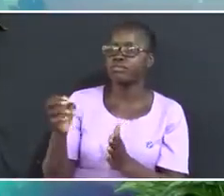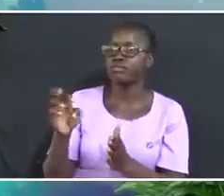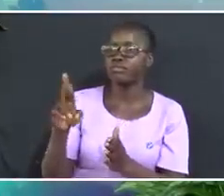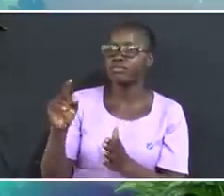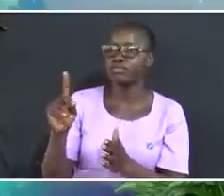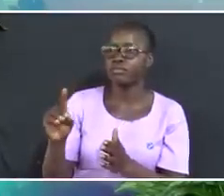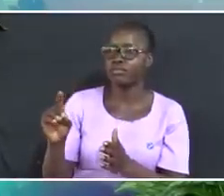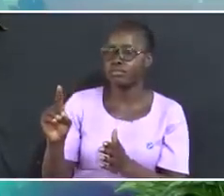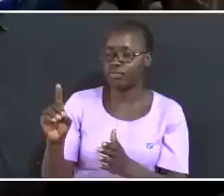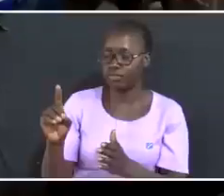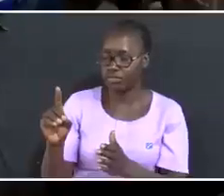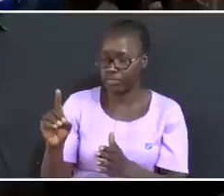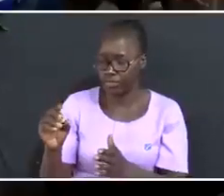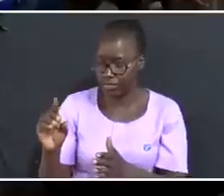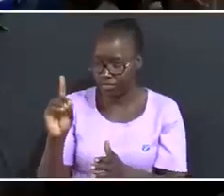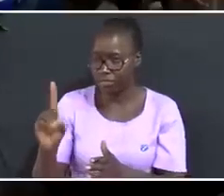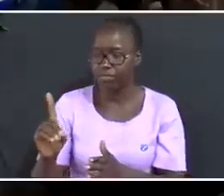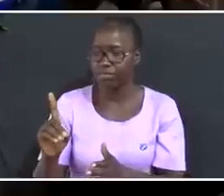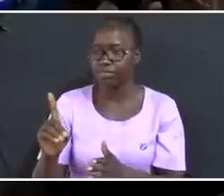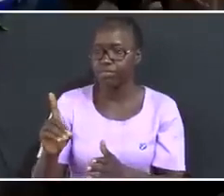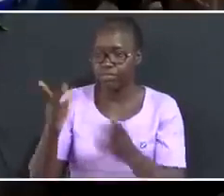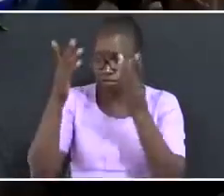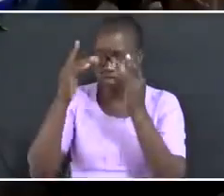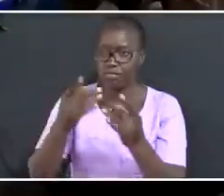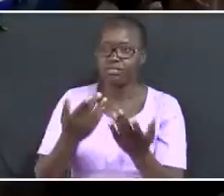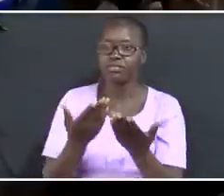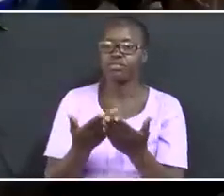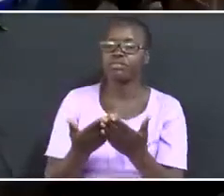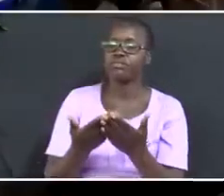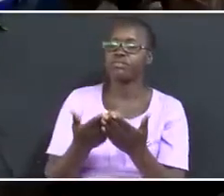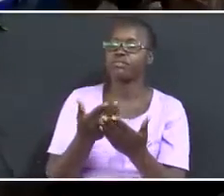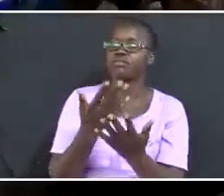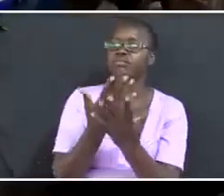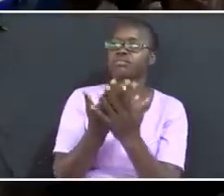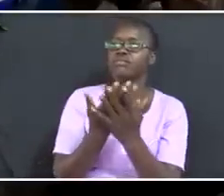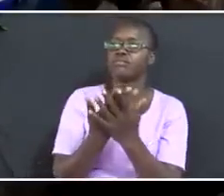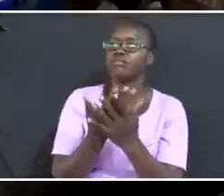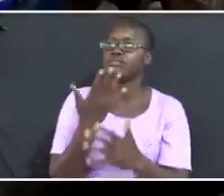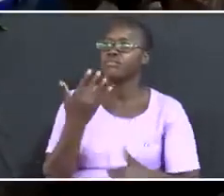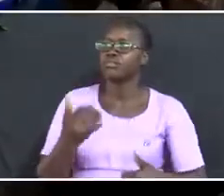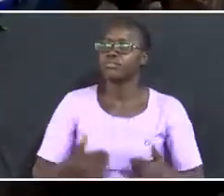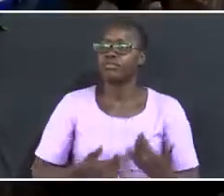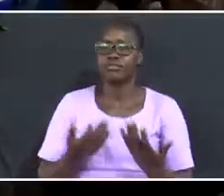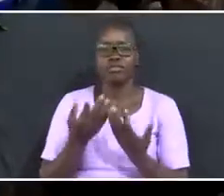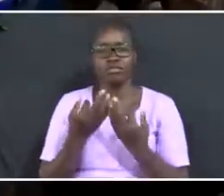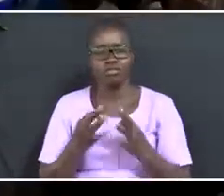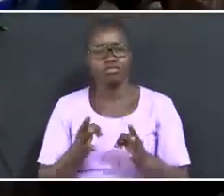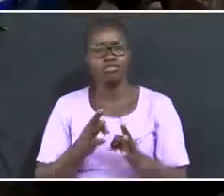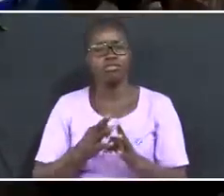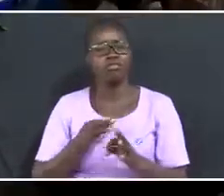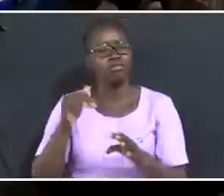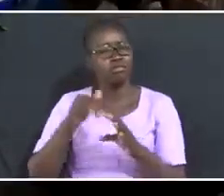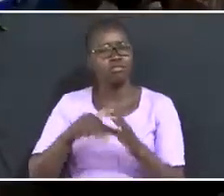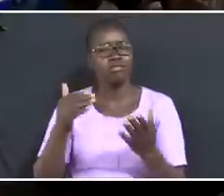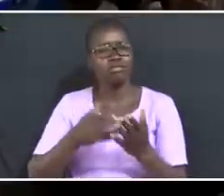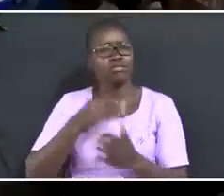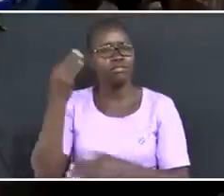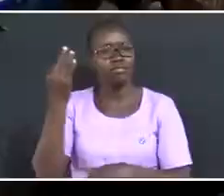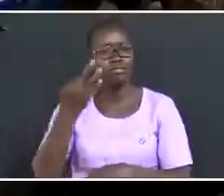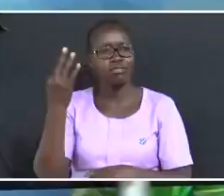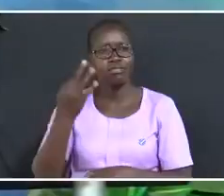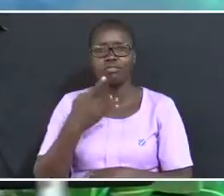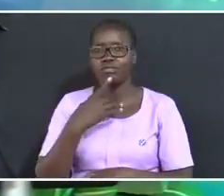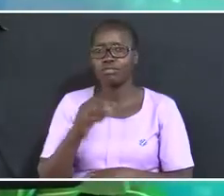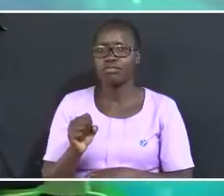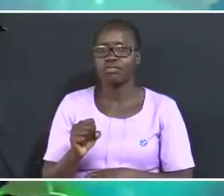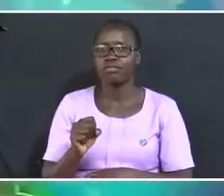Peter because Peter was enjoying religious freedom inside and was preaching it. So he put